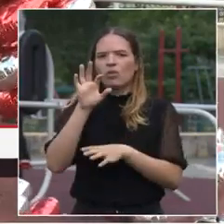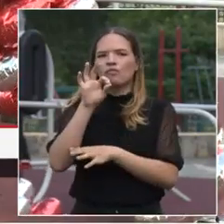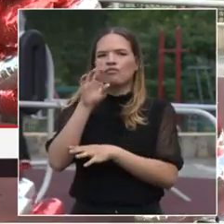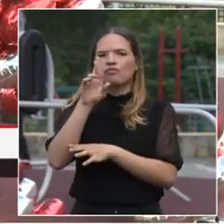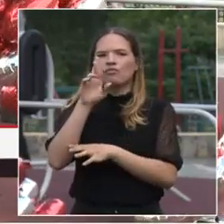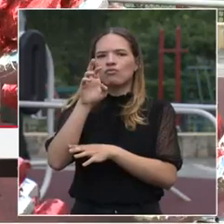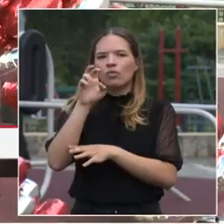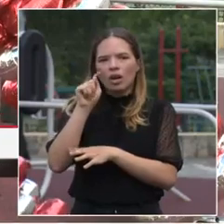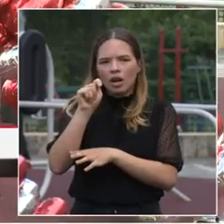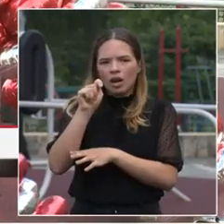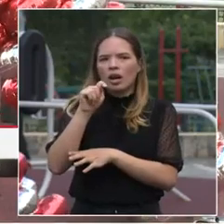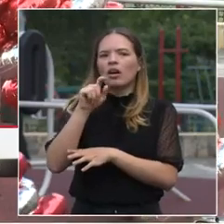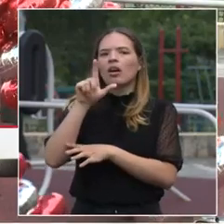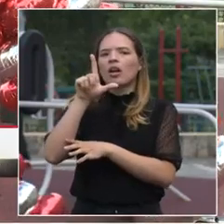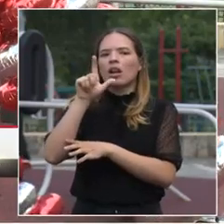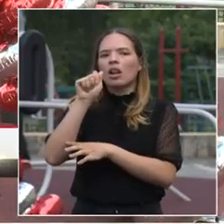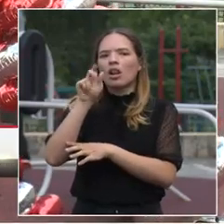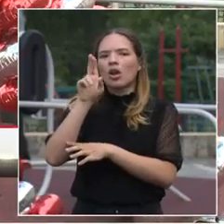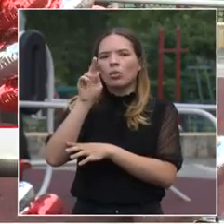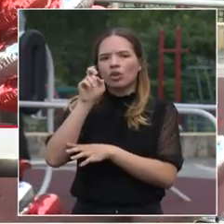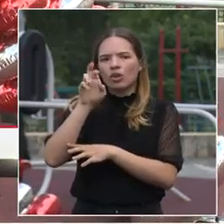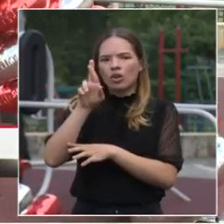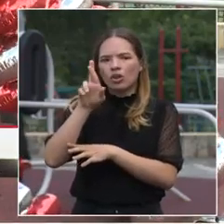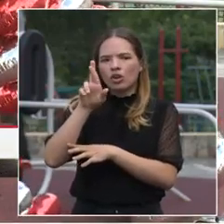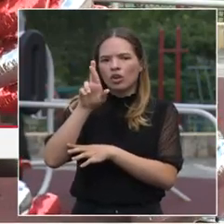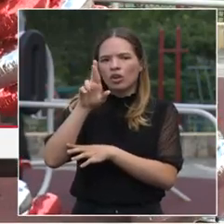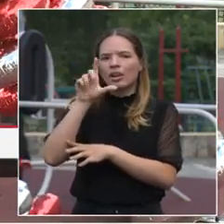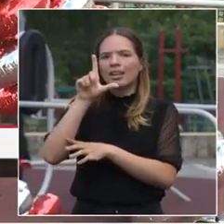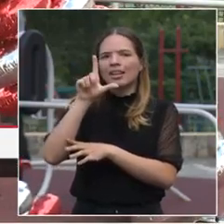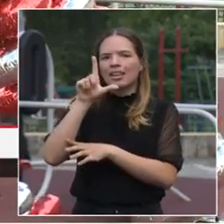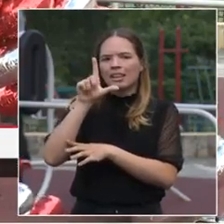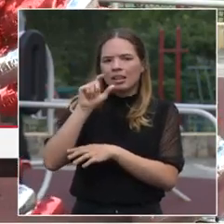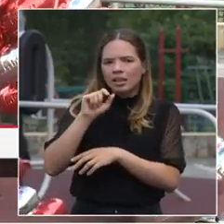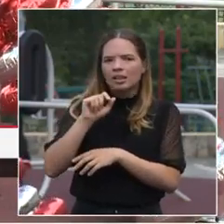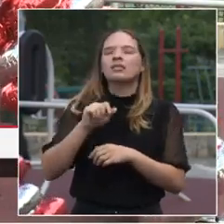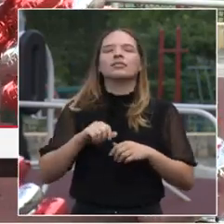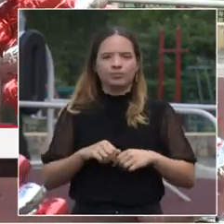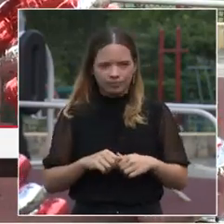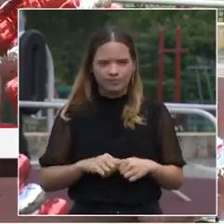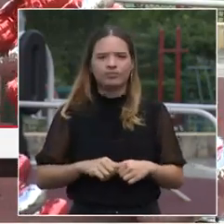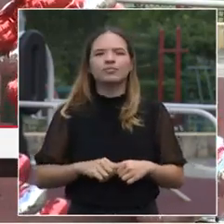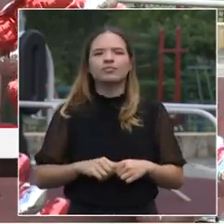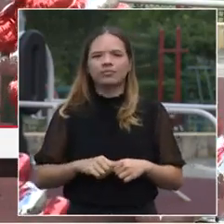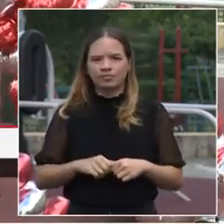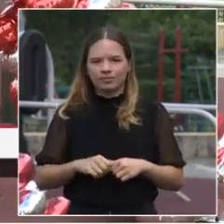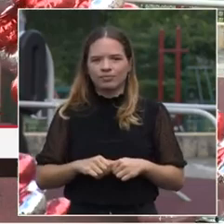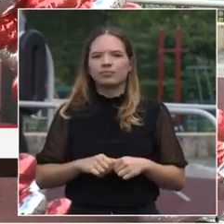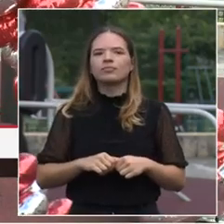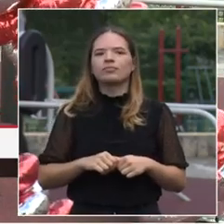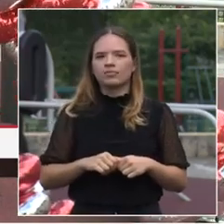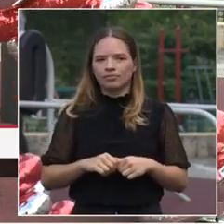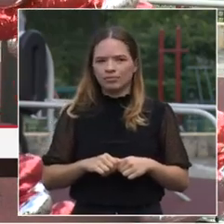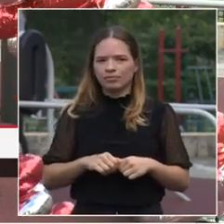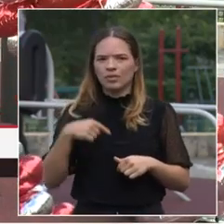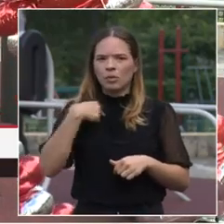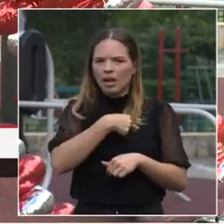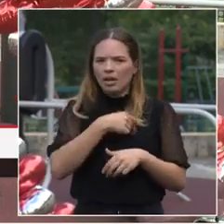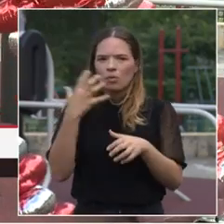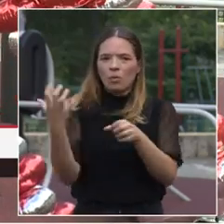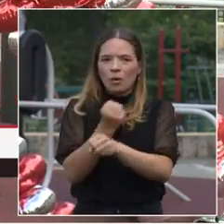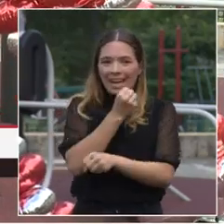competed against seniors from around the nation. And our DC cohort won 85% of the